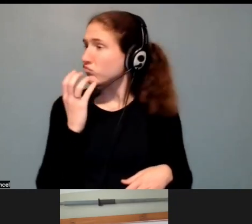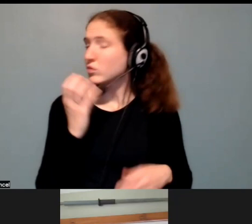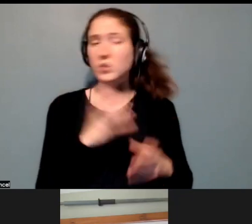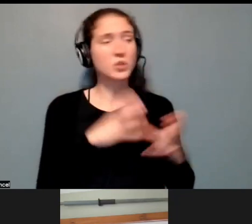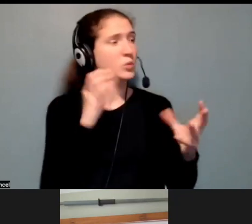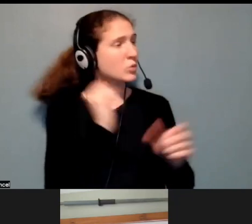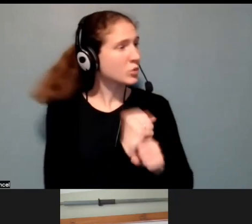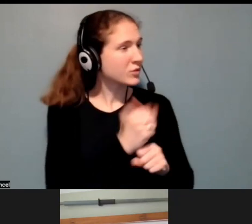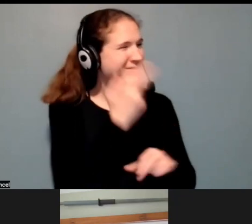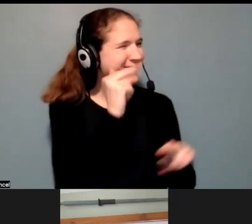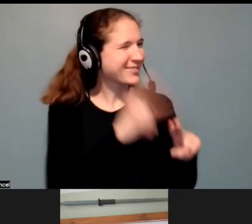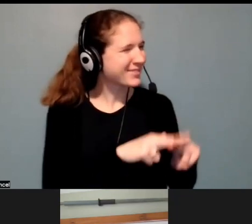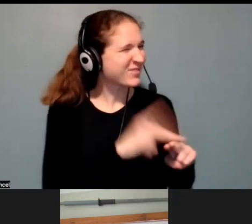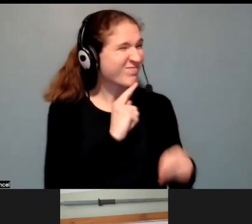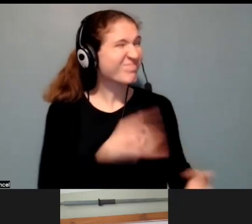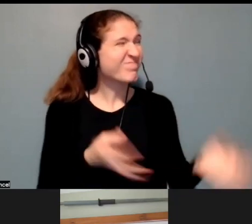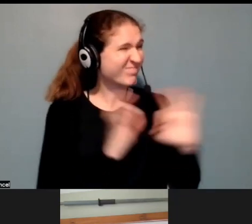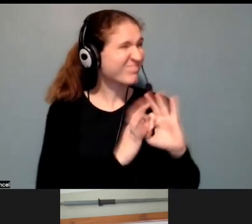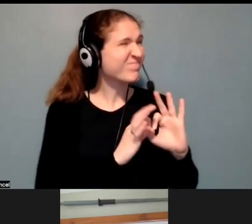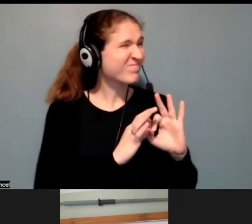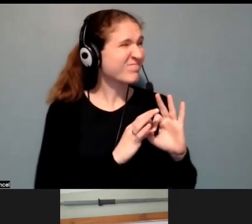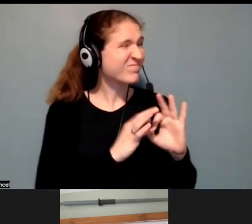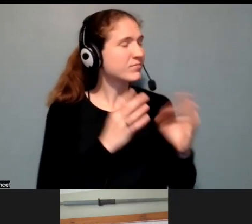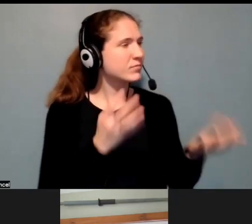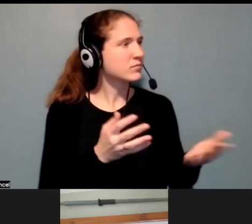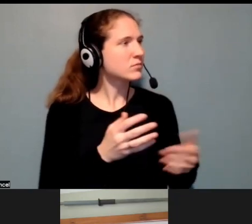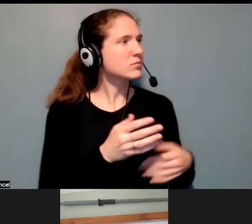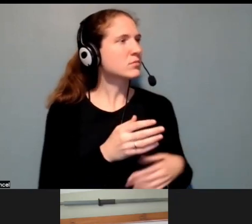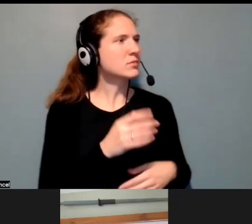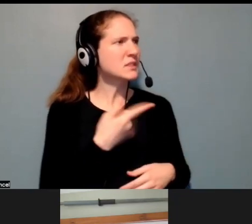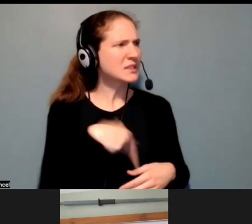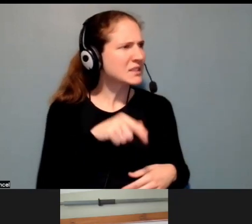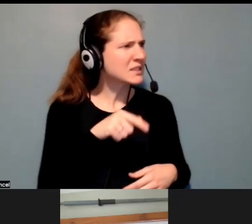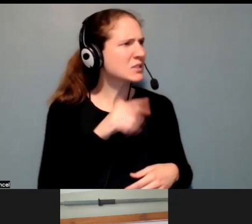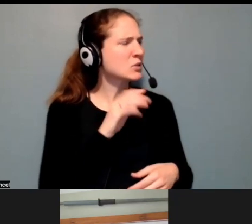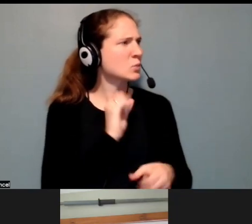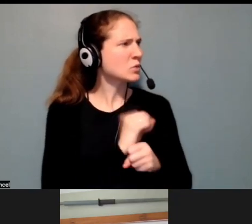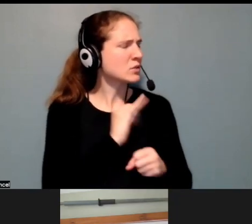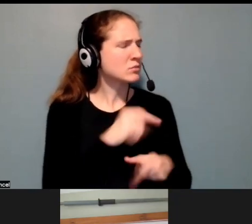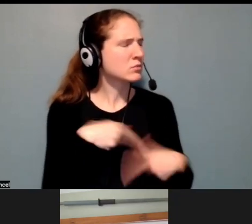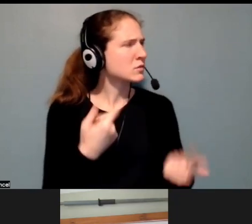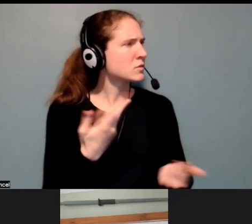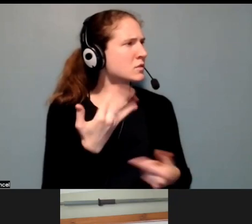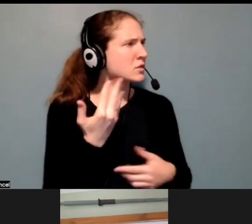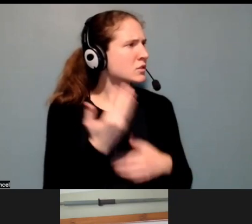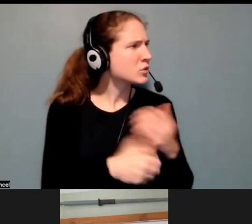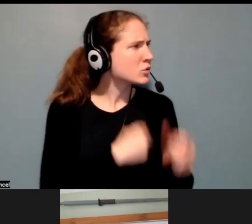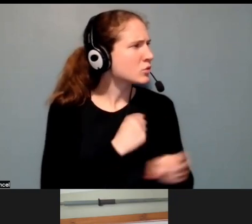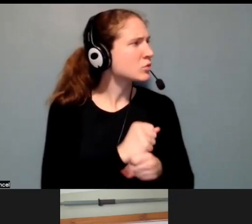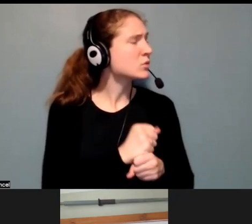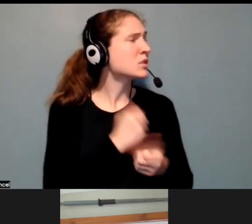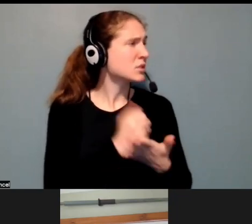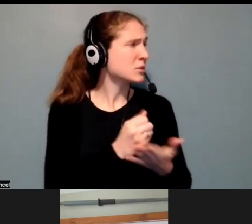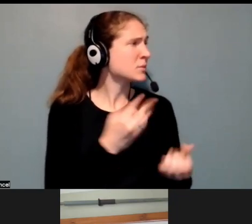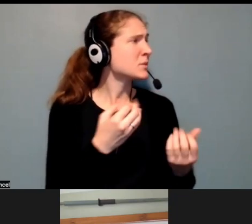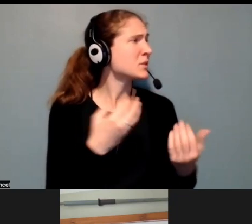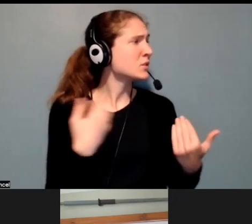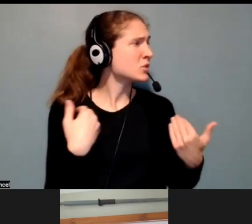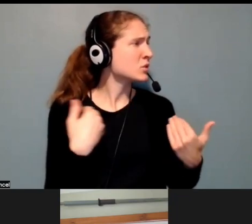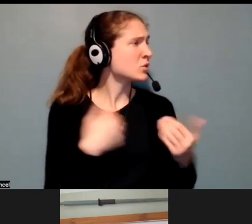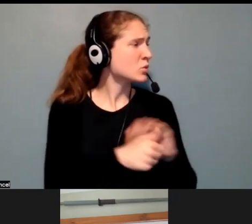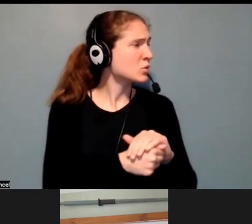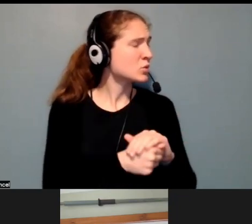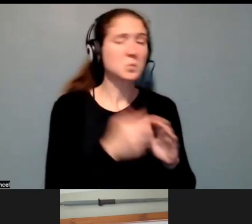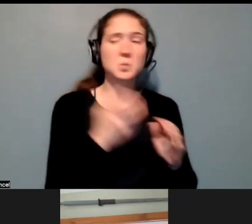rewarding. And like I said, they've been doing this for 15 years, so they've protected a lot of turtles. Well, good for